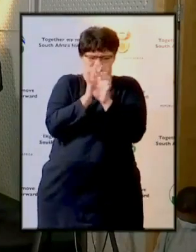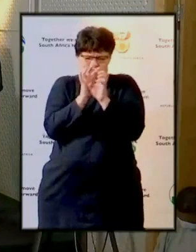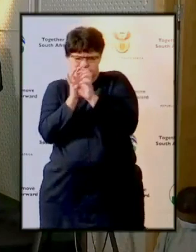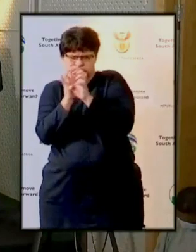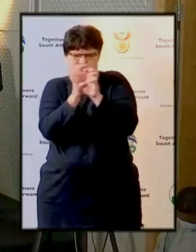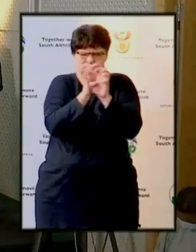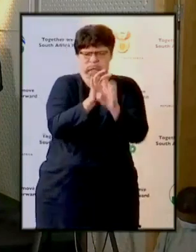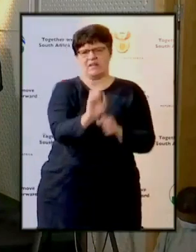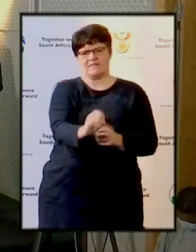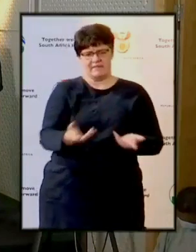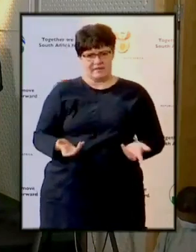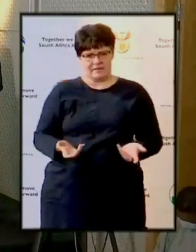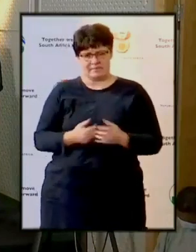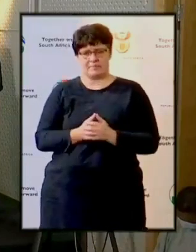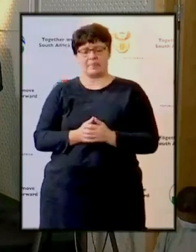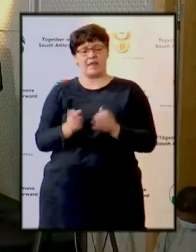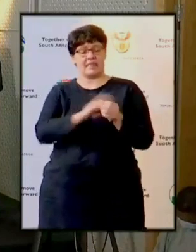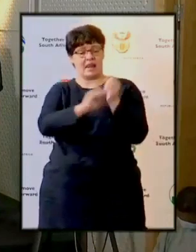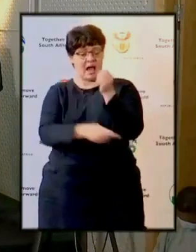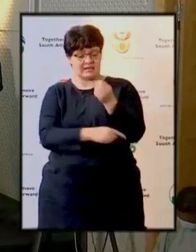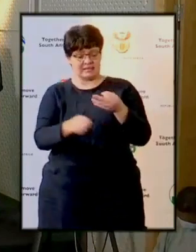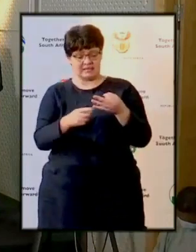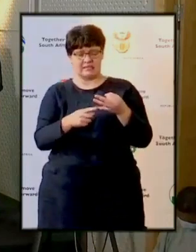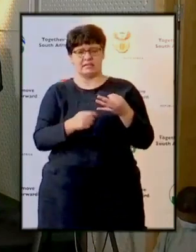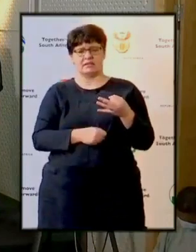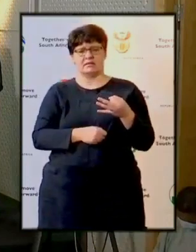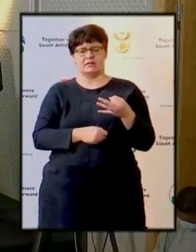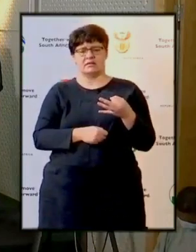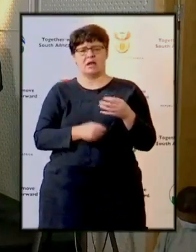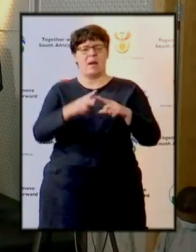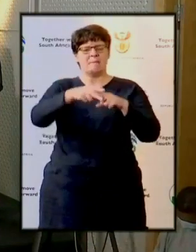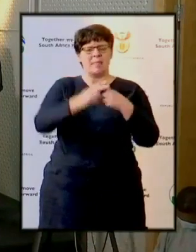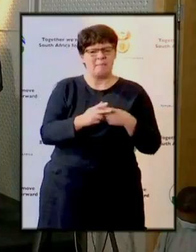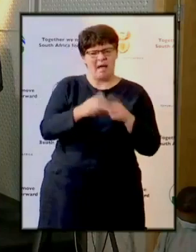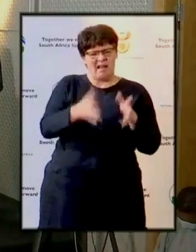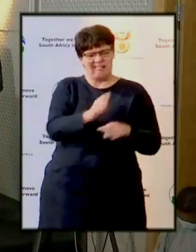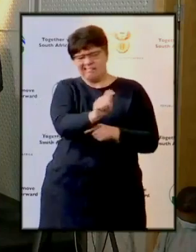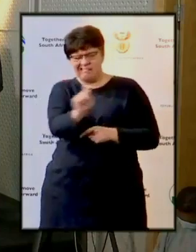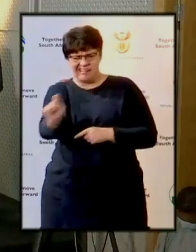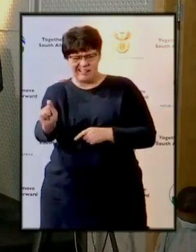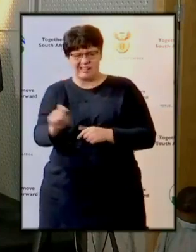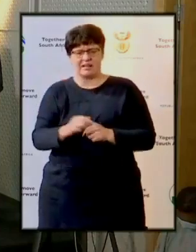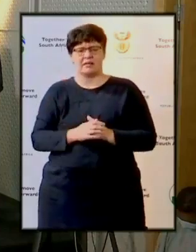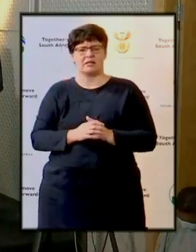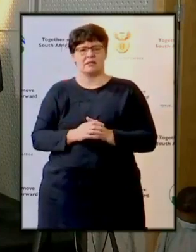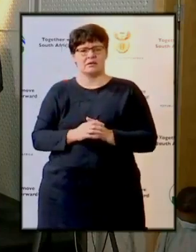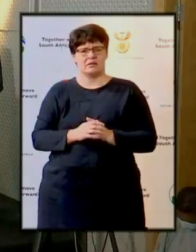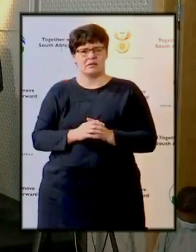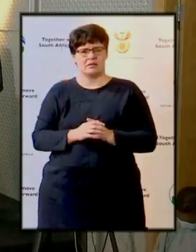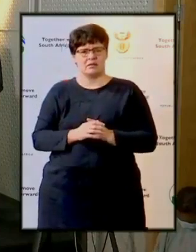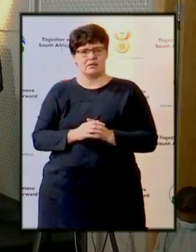lastly, another question I have is the one around the plumbers and so on. Is the what are you